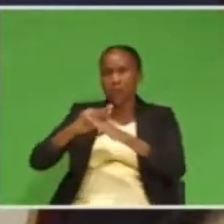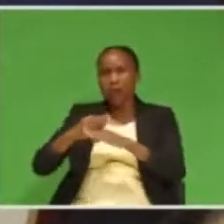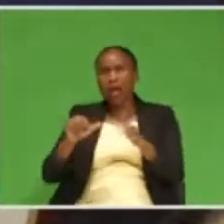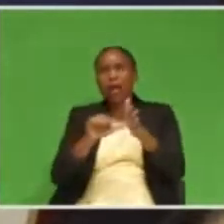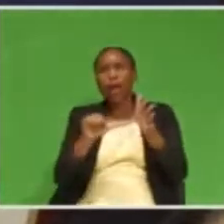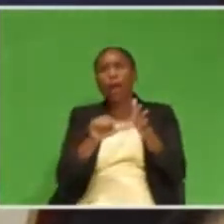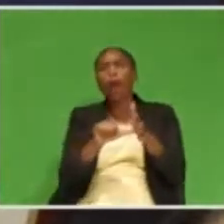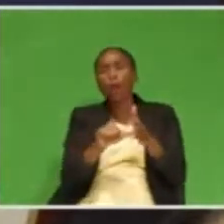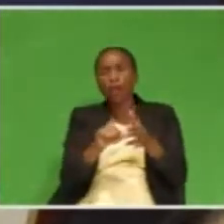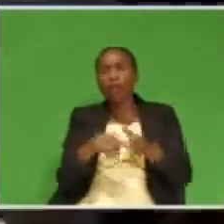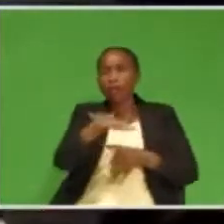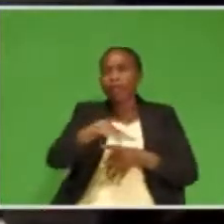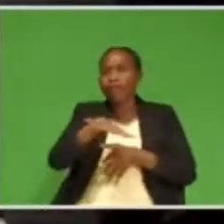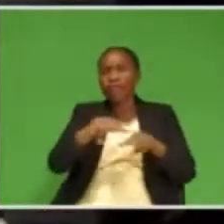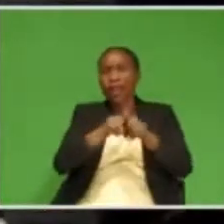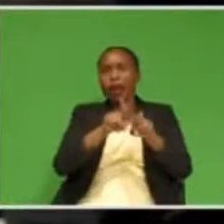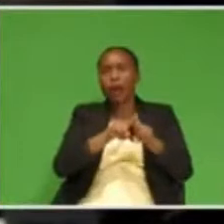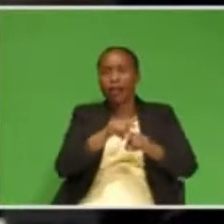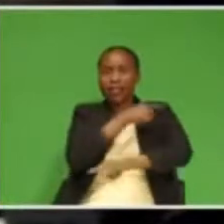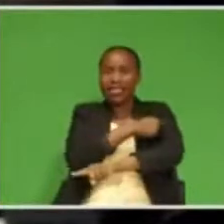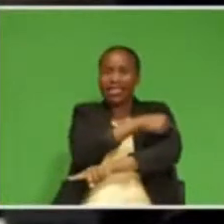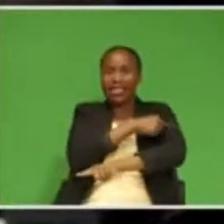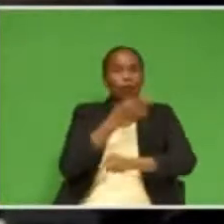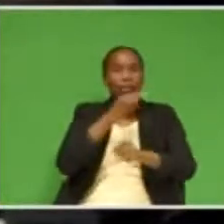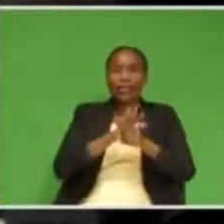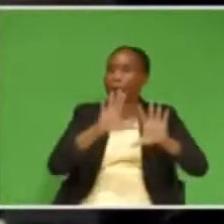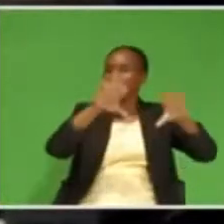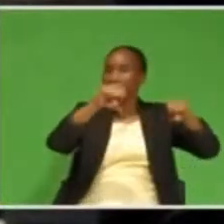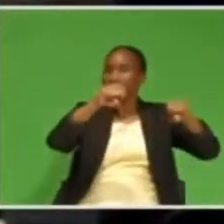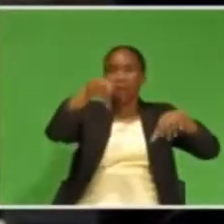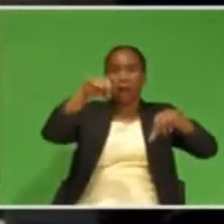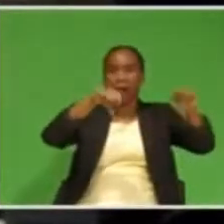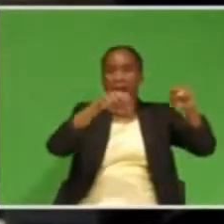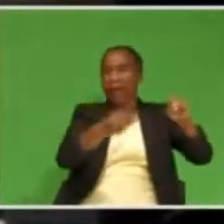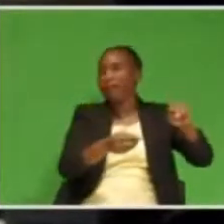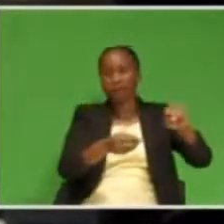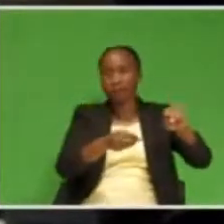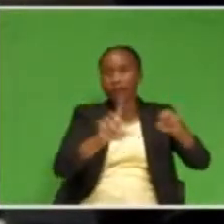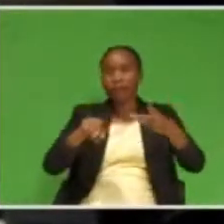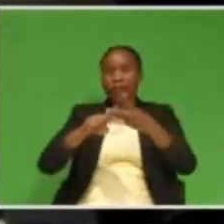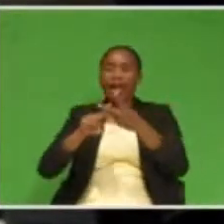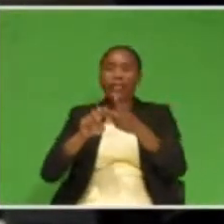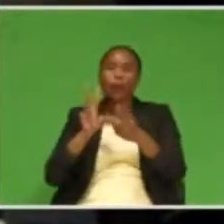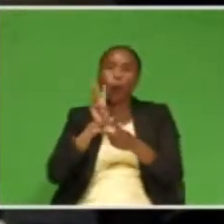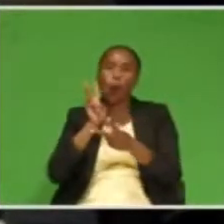as hospitals and water treatment plants from load shedding.